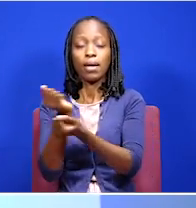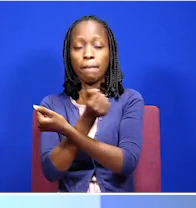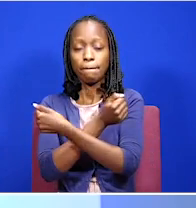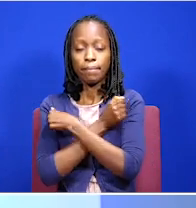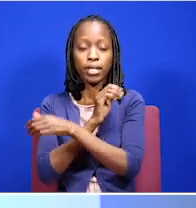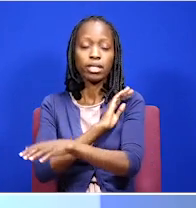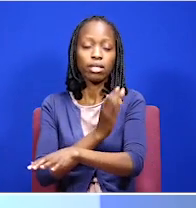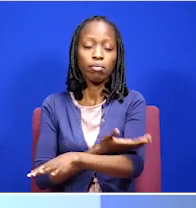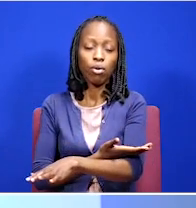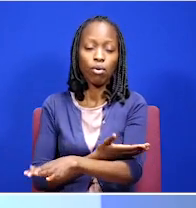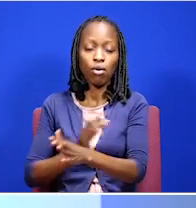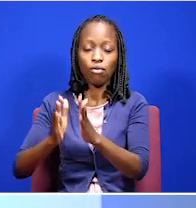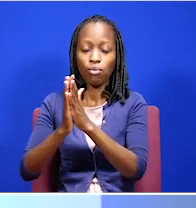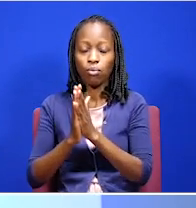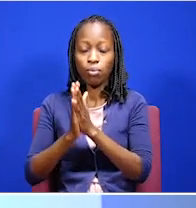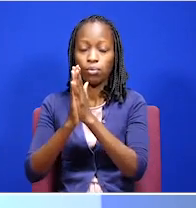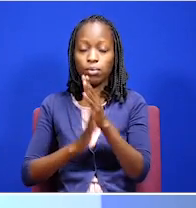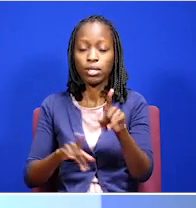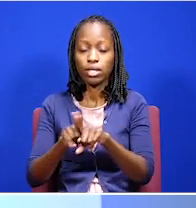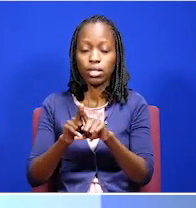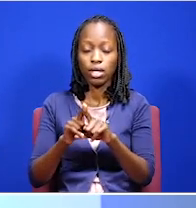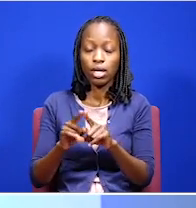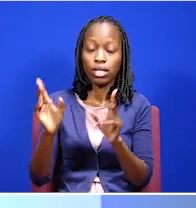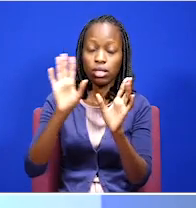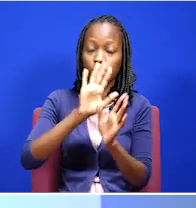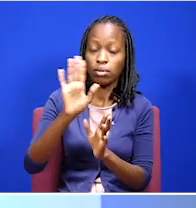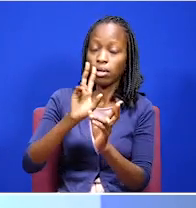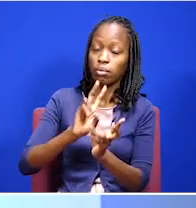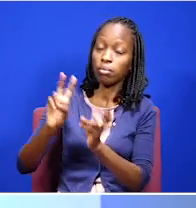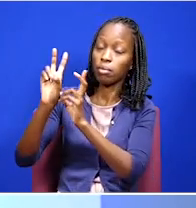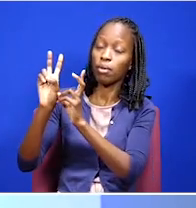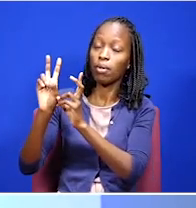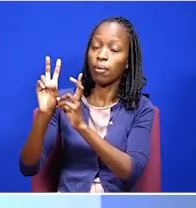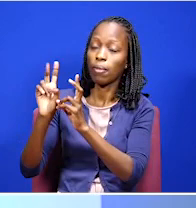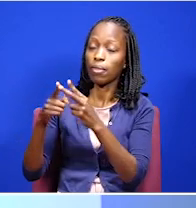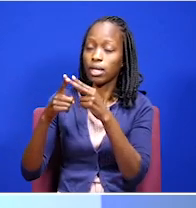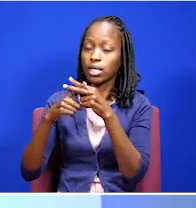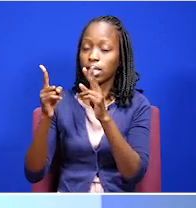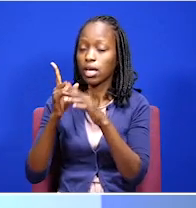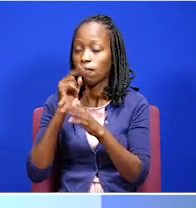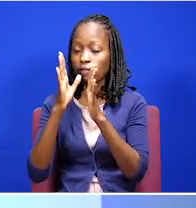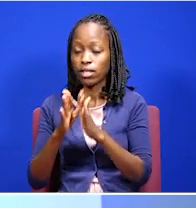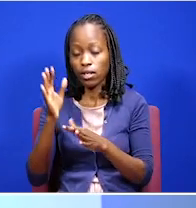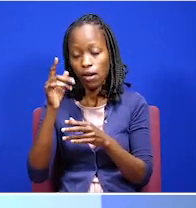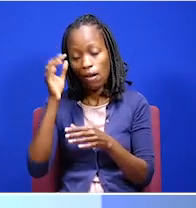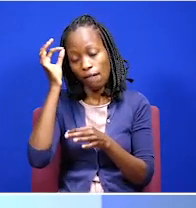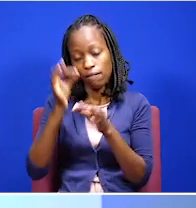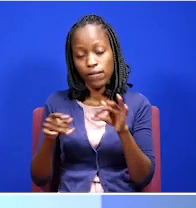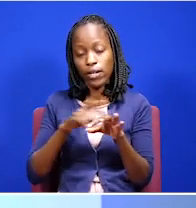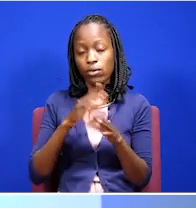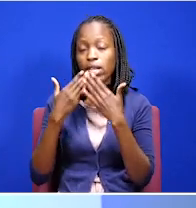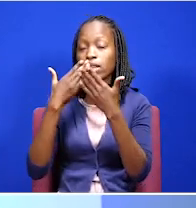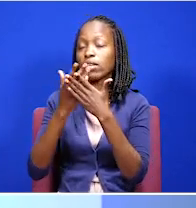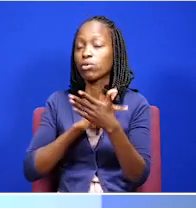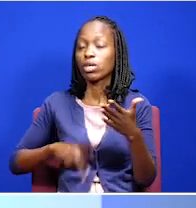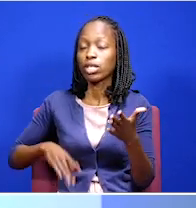of prayer as they look to you, the author and finisher of our faith. And so I thank you, King Jesus. I